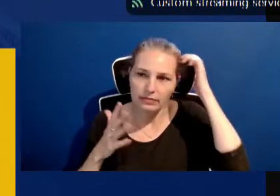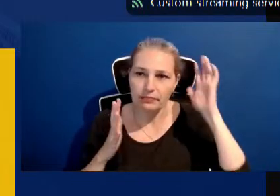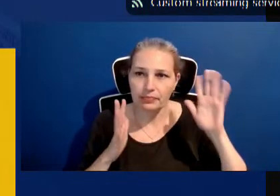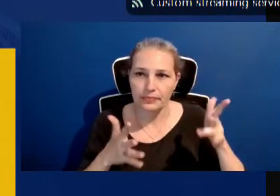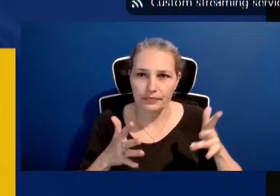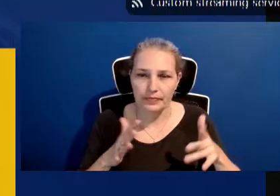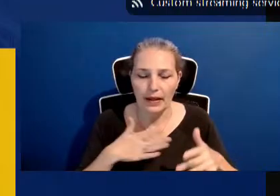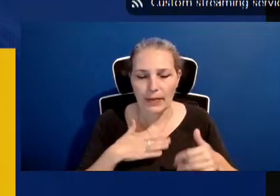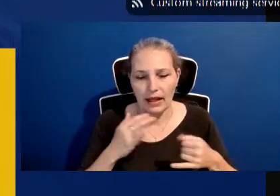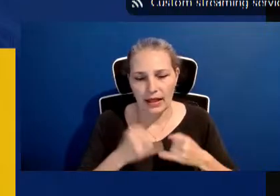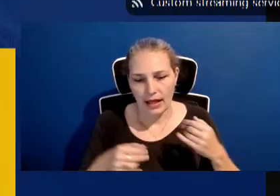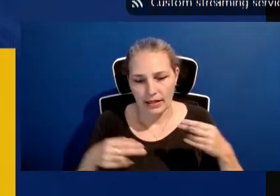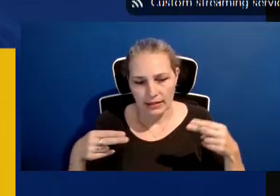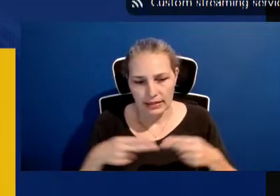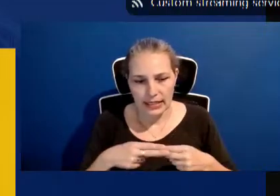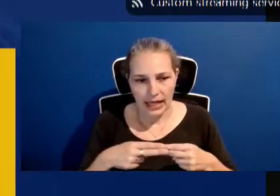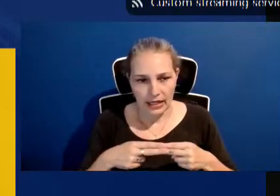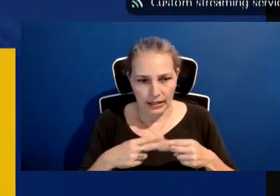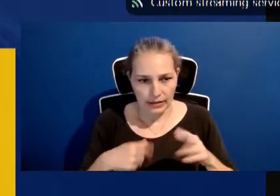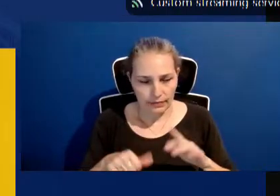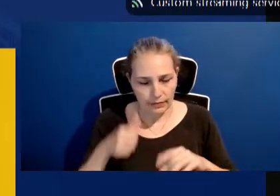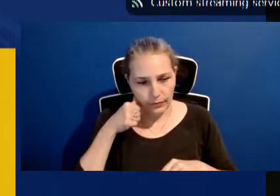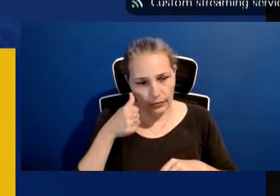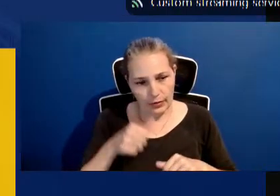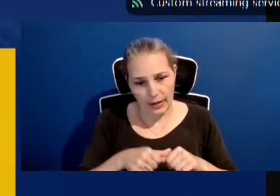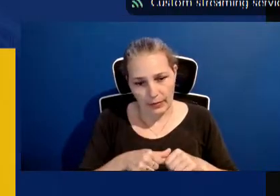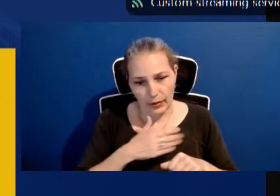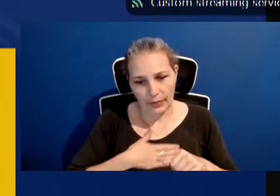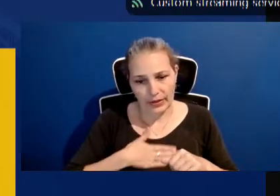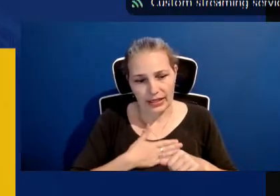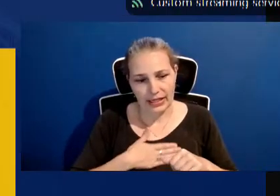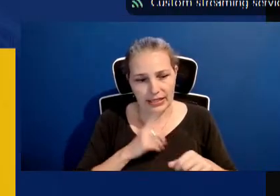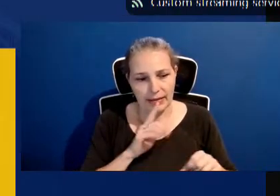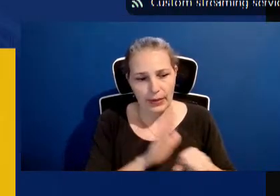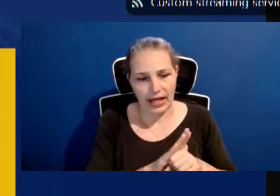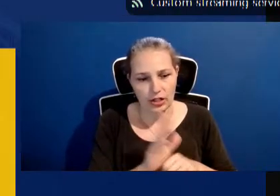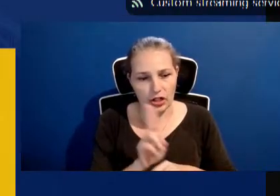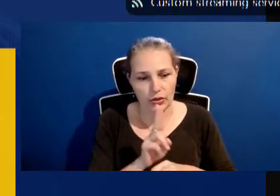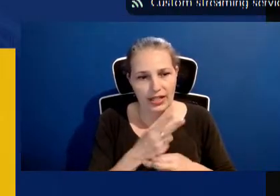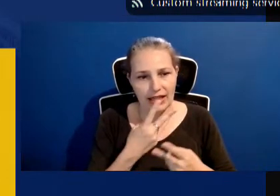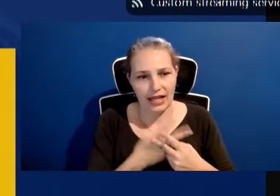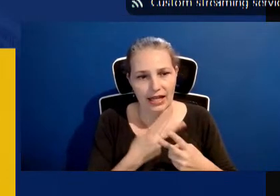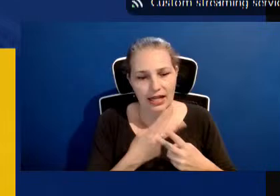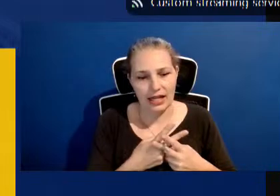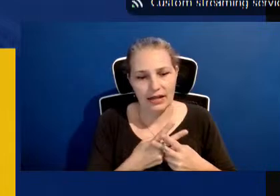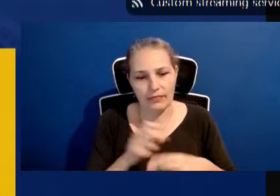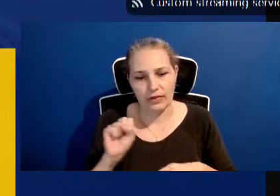this is my last slide, just as a reminder to just please pledge. Please use this hashtag